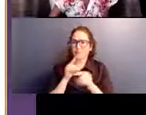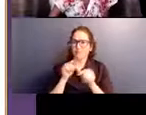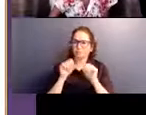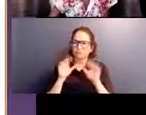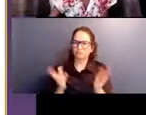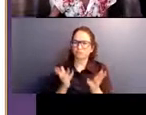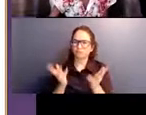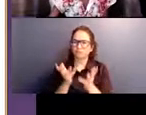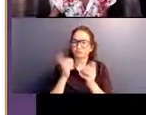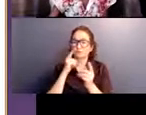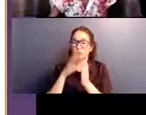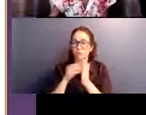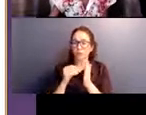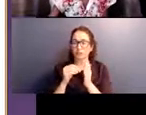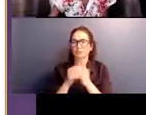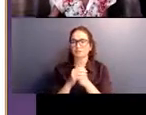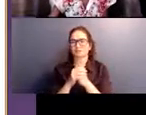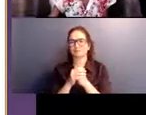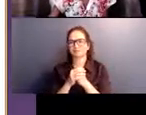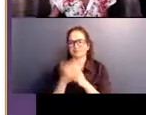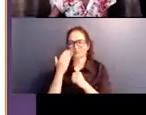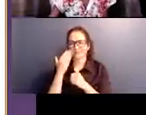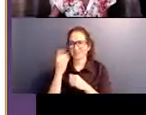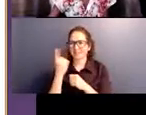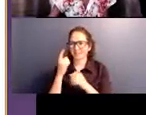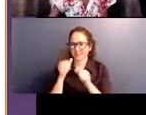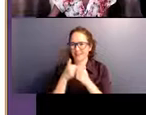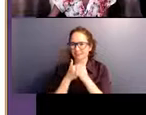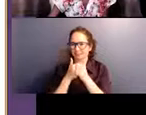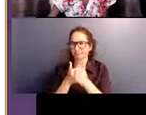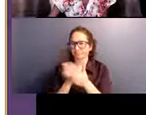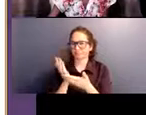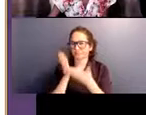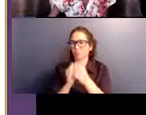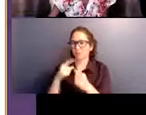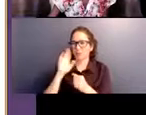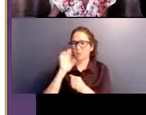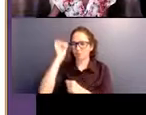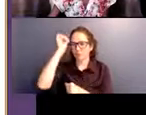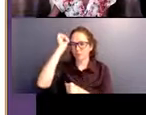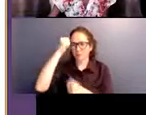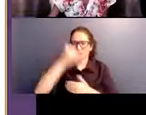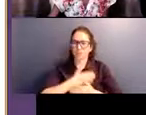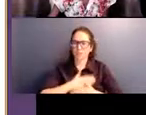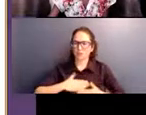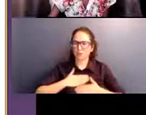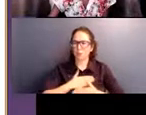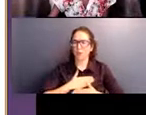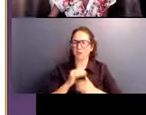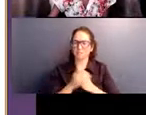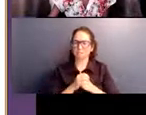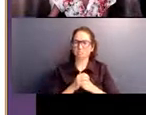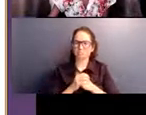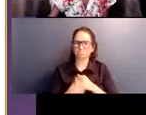to learn and carry and something that they can carry with them, they'll remember, they'll enjoy and remember. And